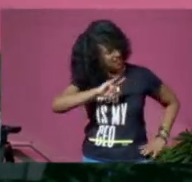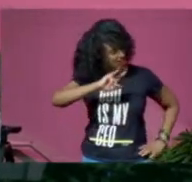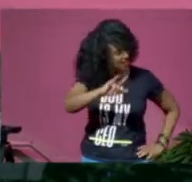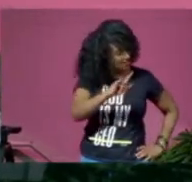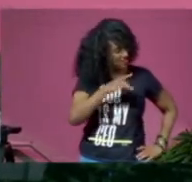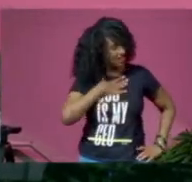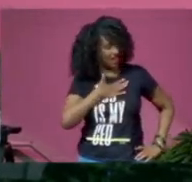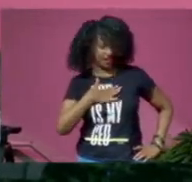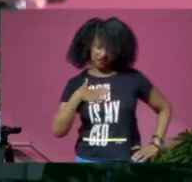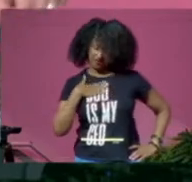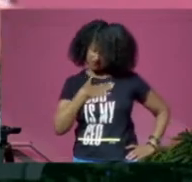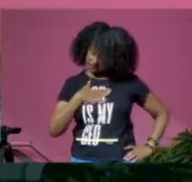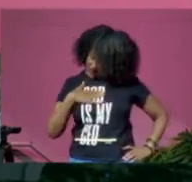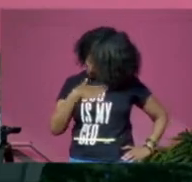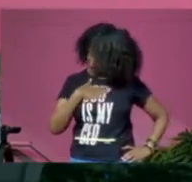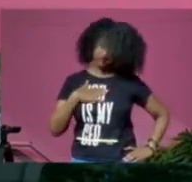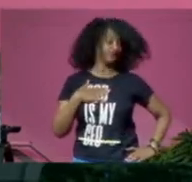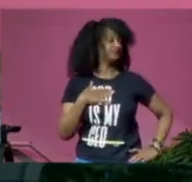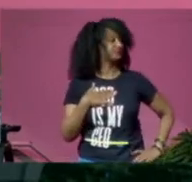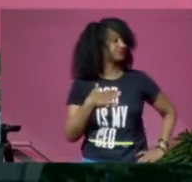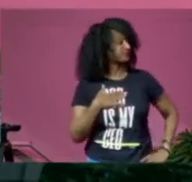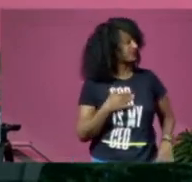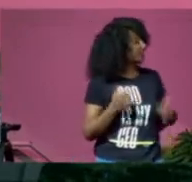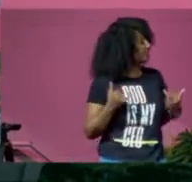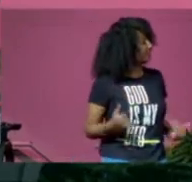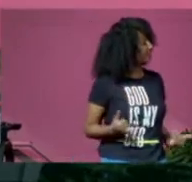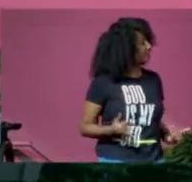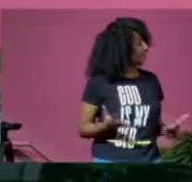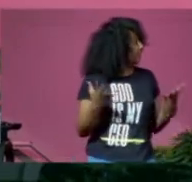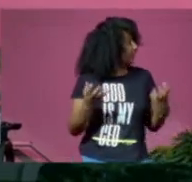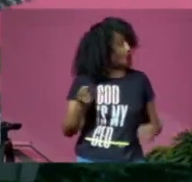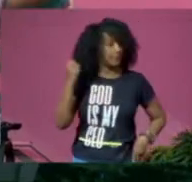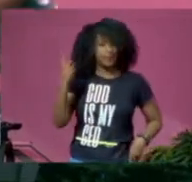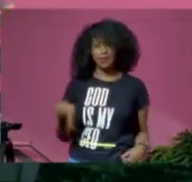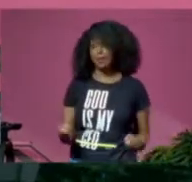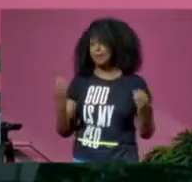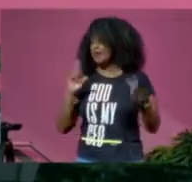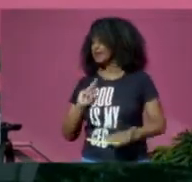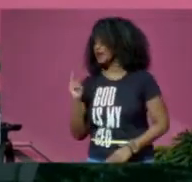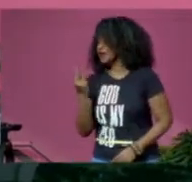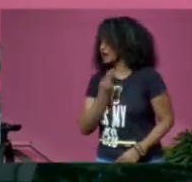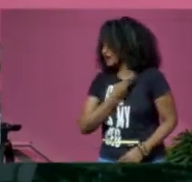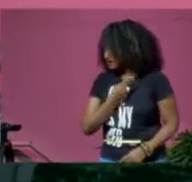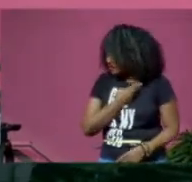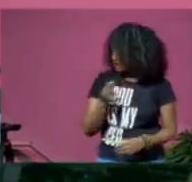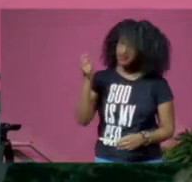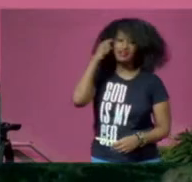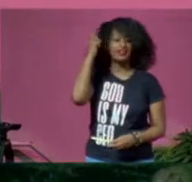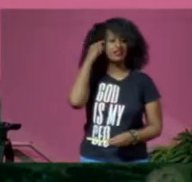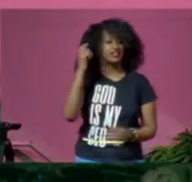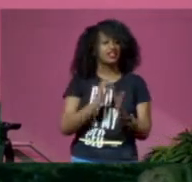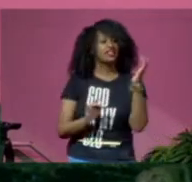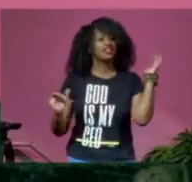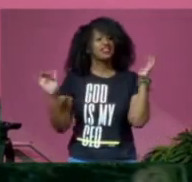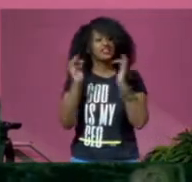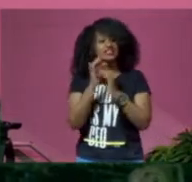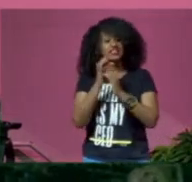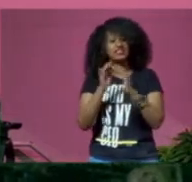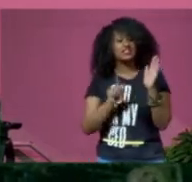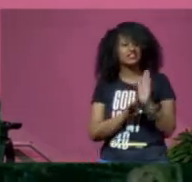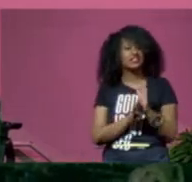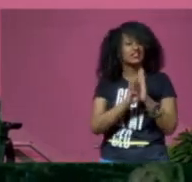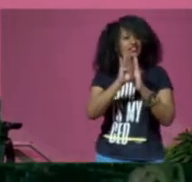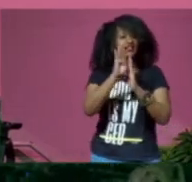and in whom I am well pleased. Come here, y'all, because most of us might assume that all along Jesus had been developing